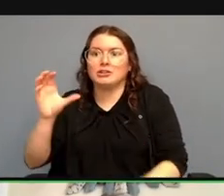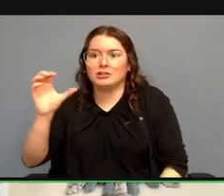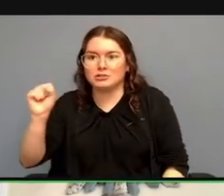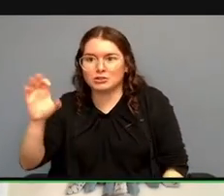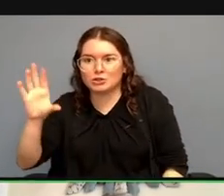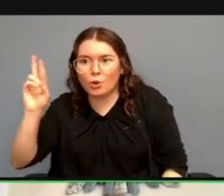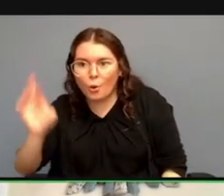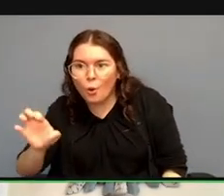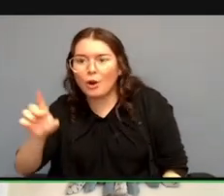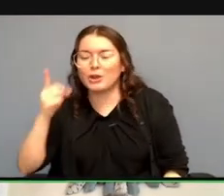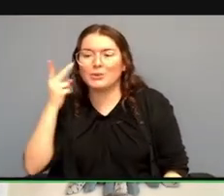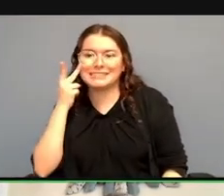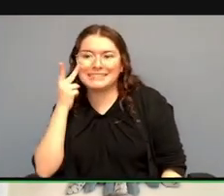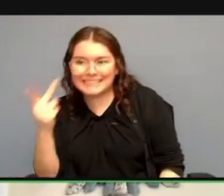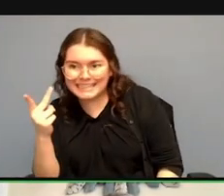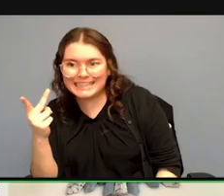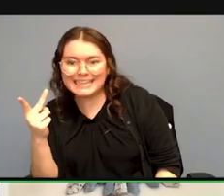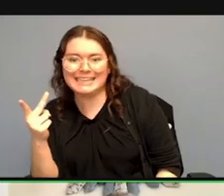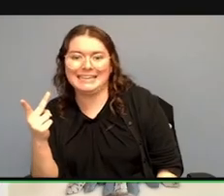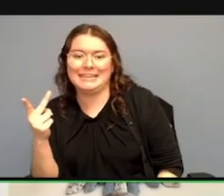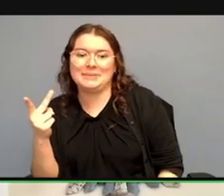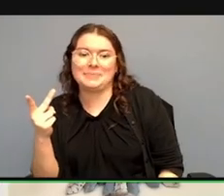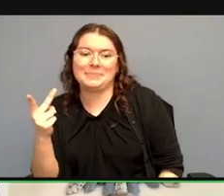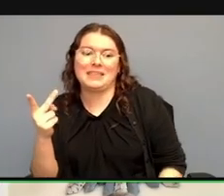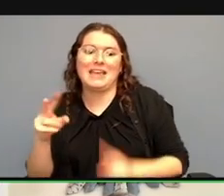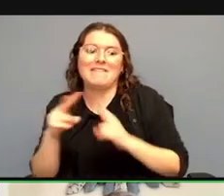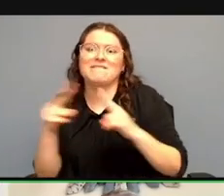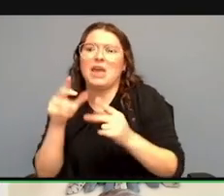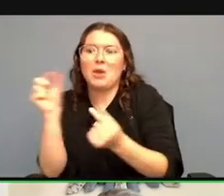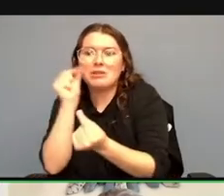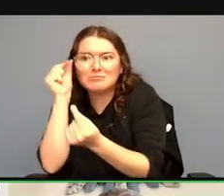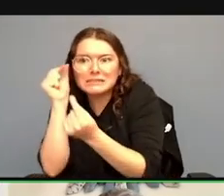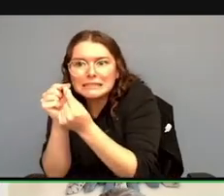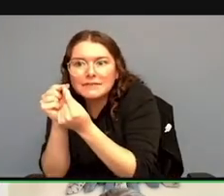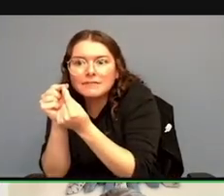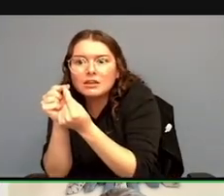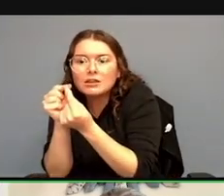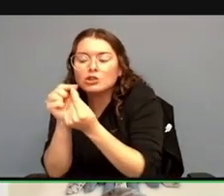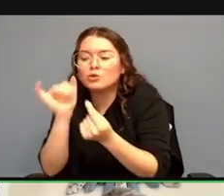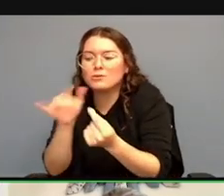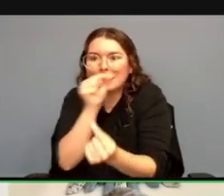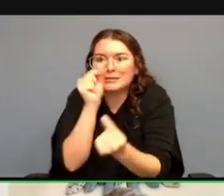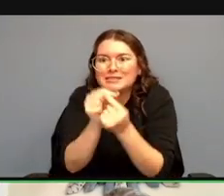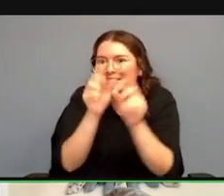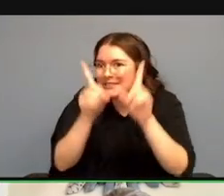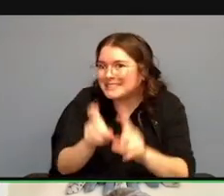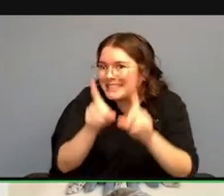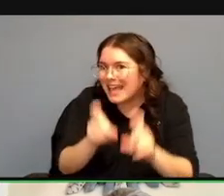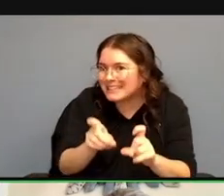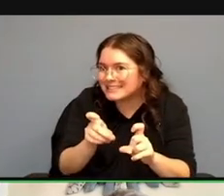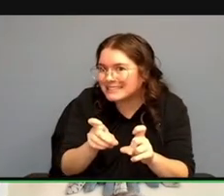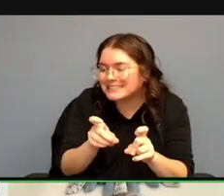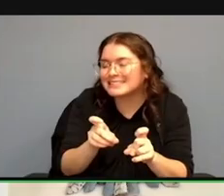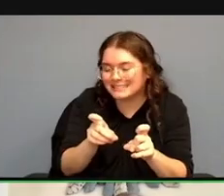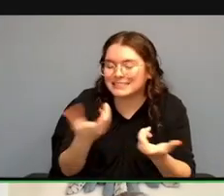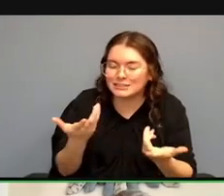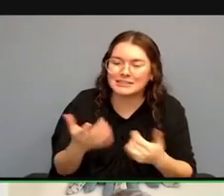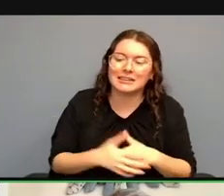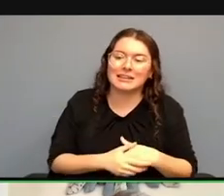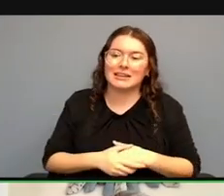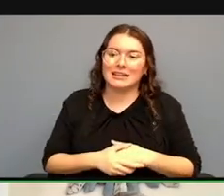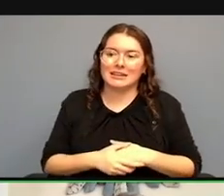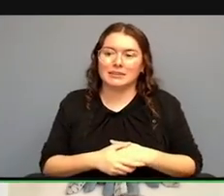that you're going to see is very specific to the specific test that is going to get administered. And